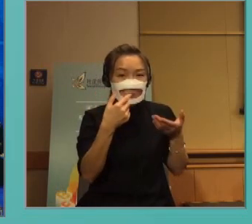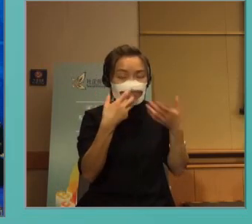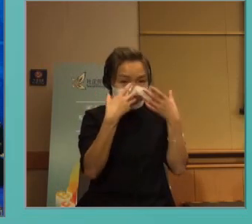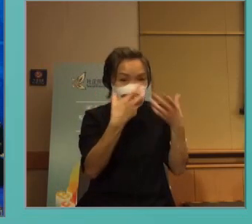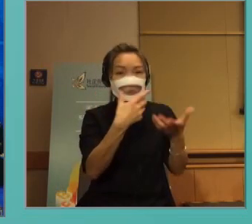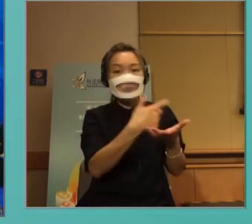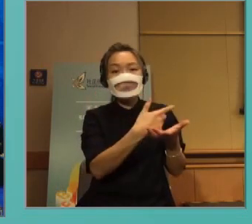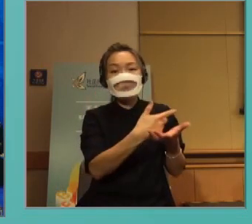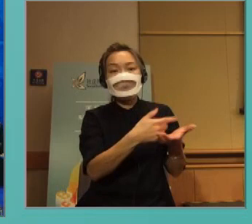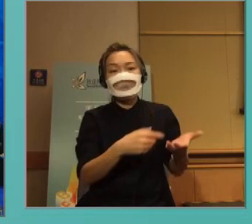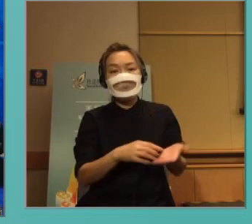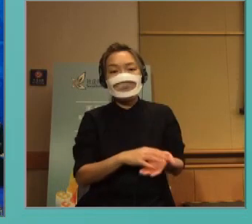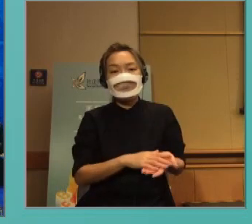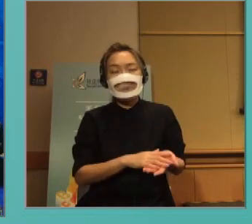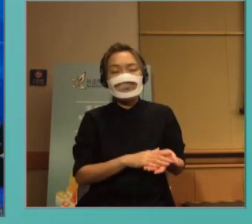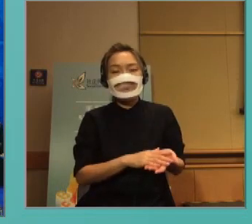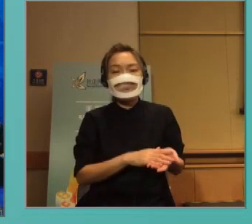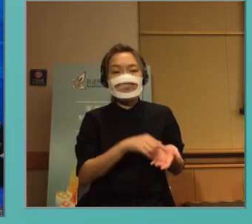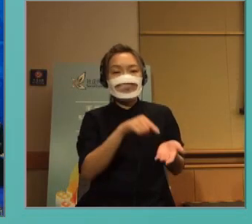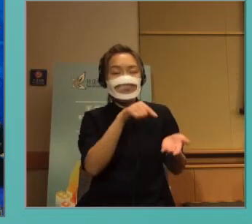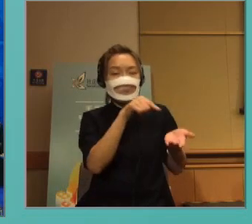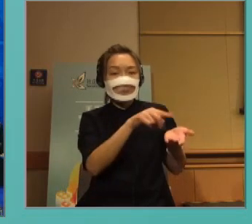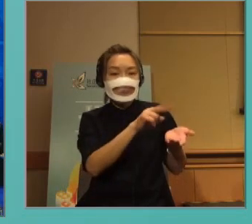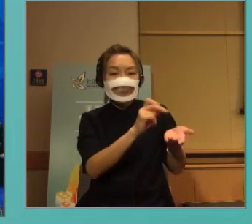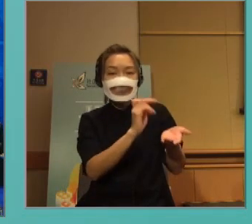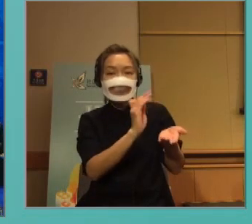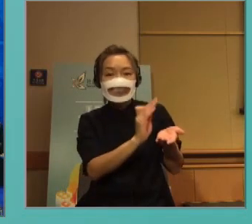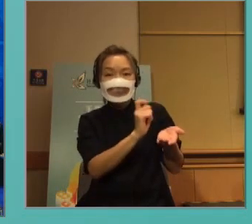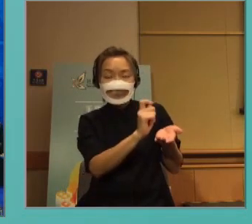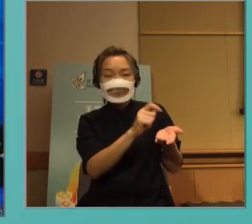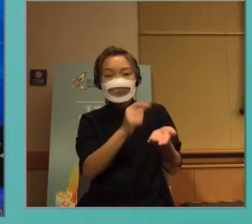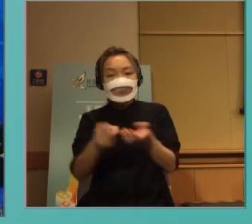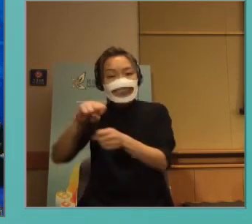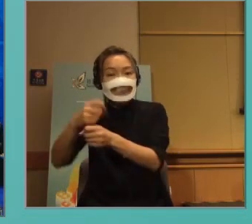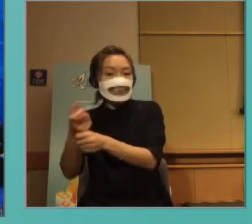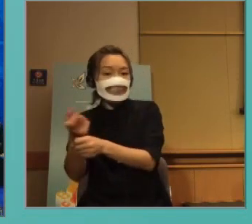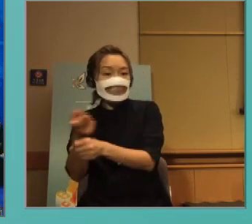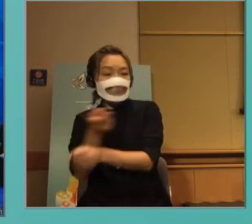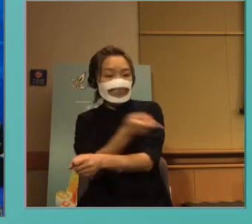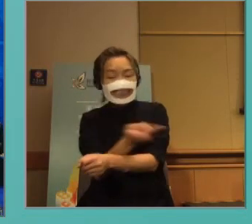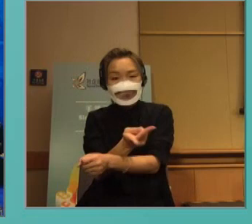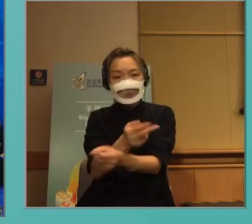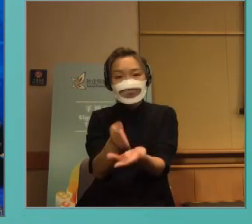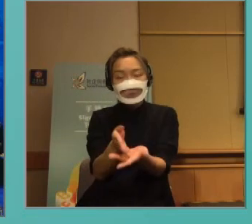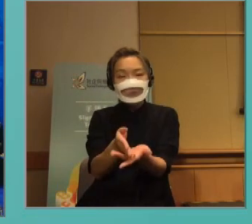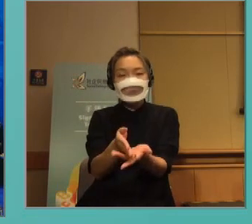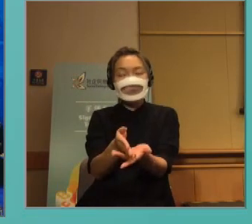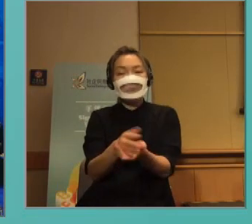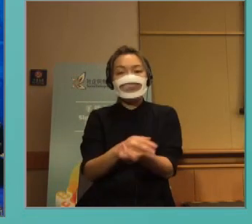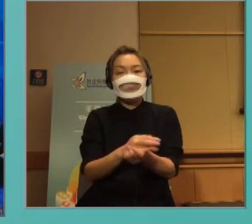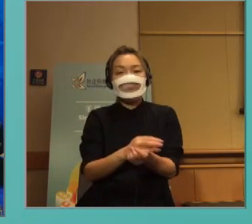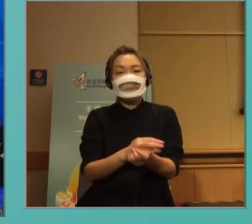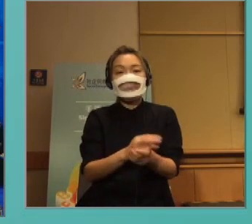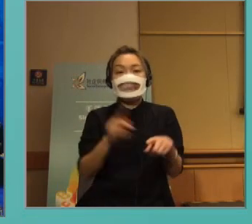well. Similarly to real-world assets, NFT are less frequently traded